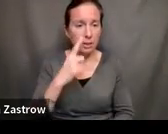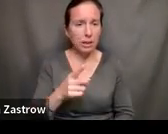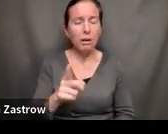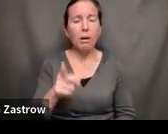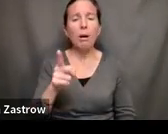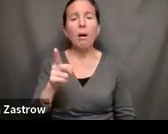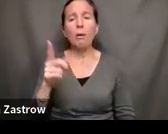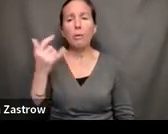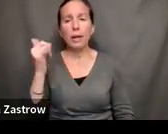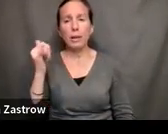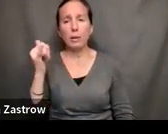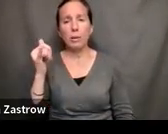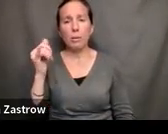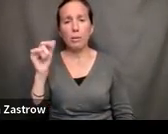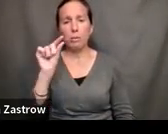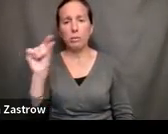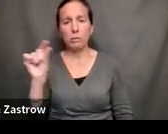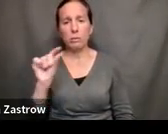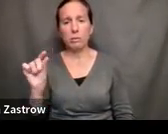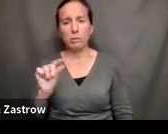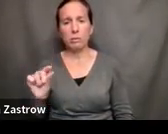they,